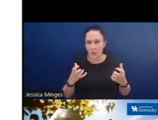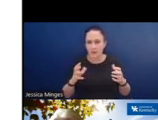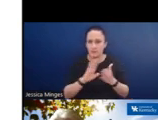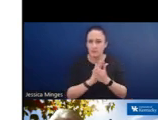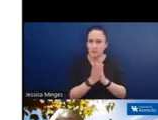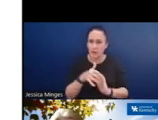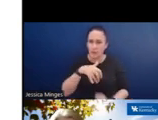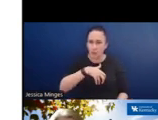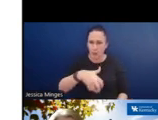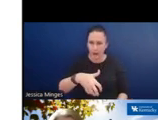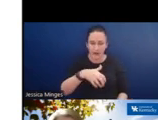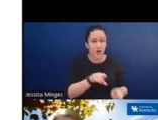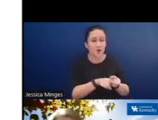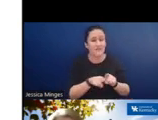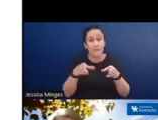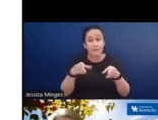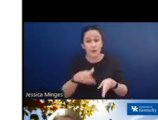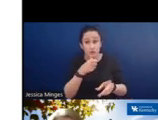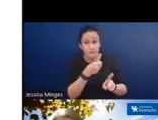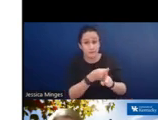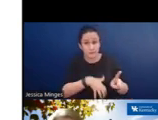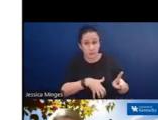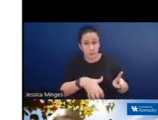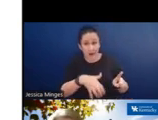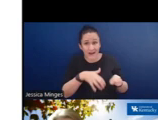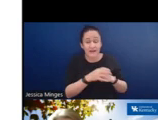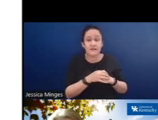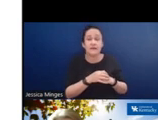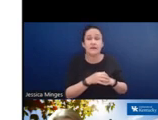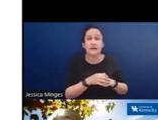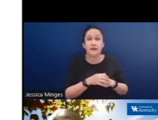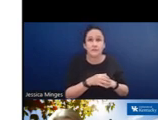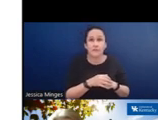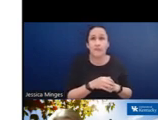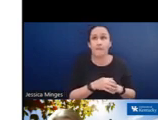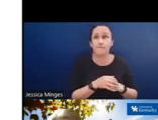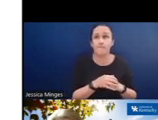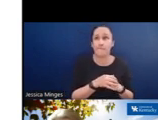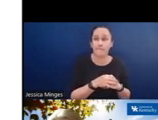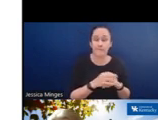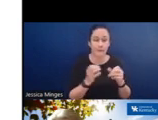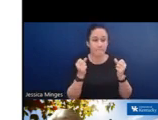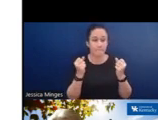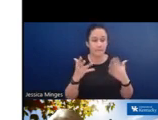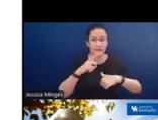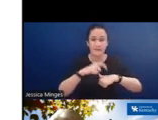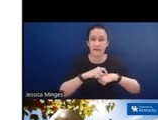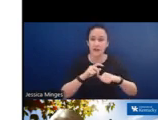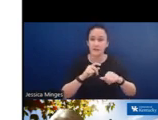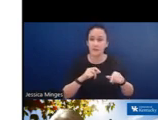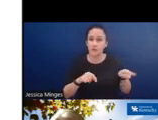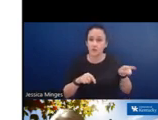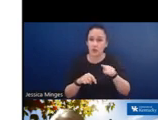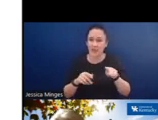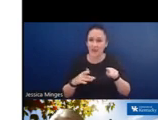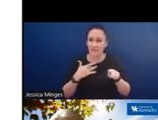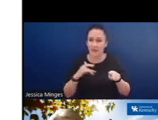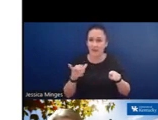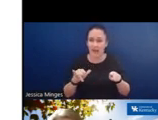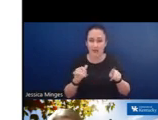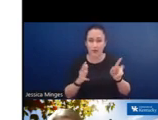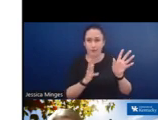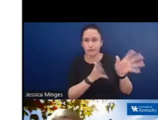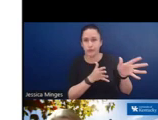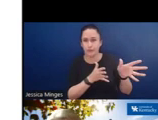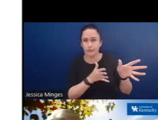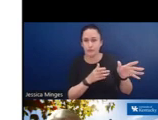the person who becomes pregnant, or the woman, because a lot of times they feel like they're kind of dropped or left